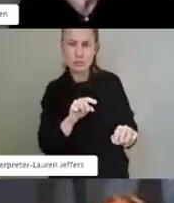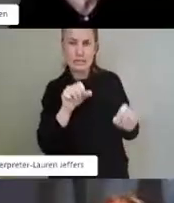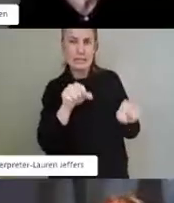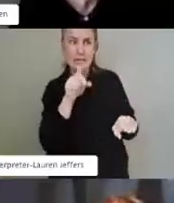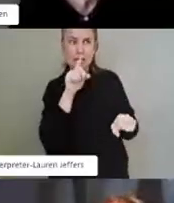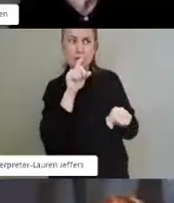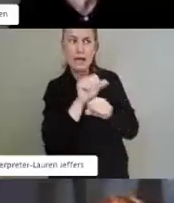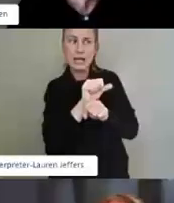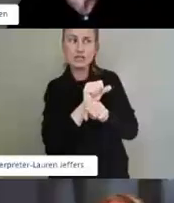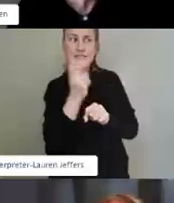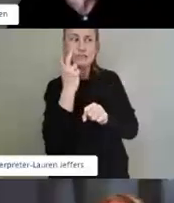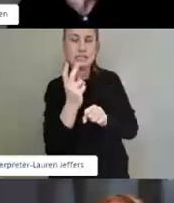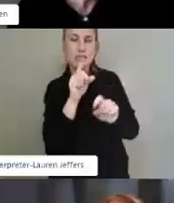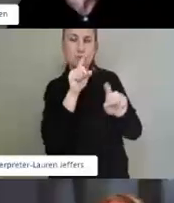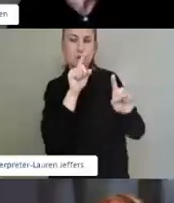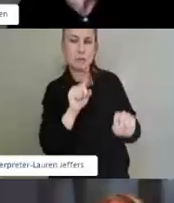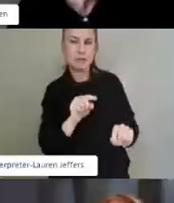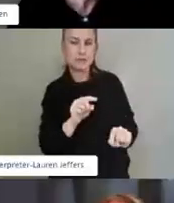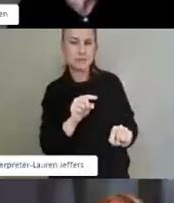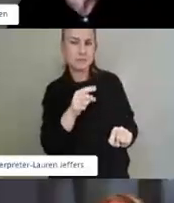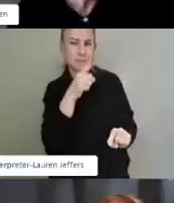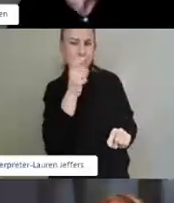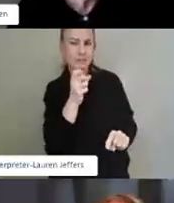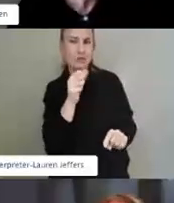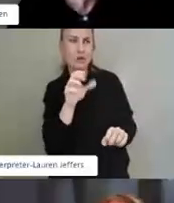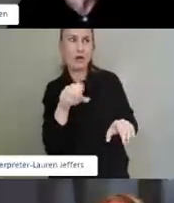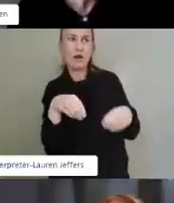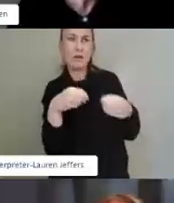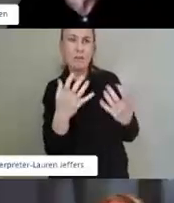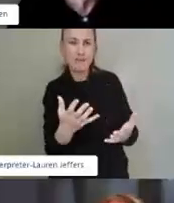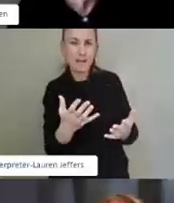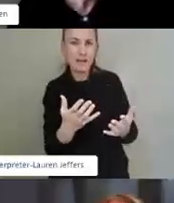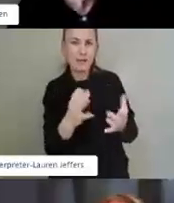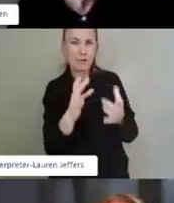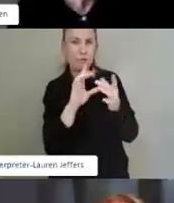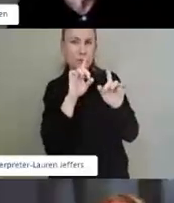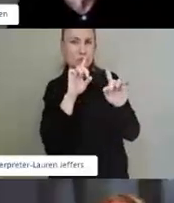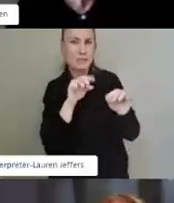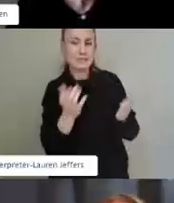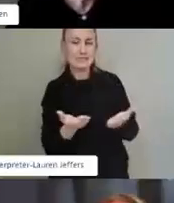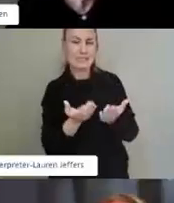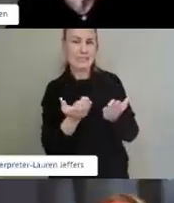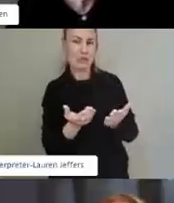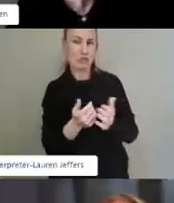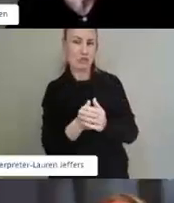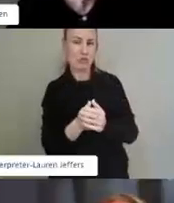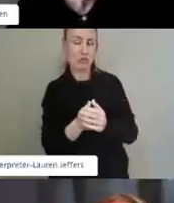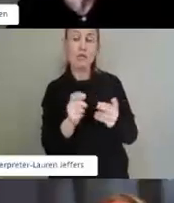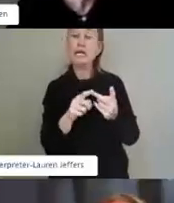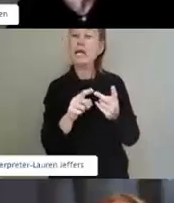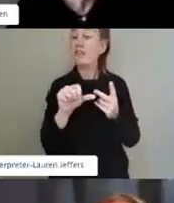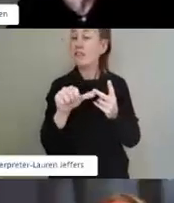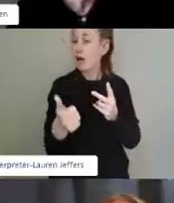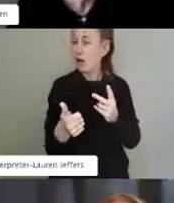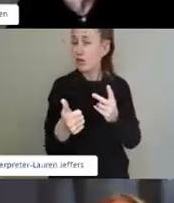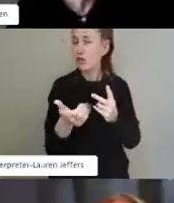those responses, since you're not providing them in the actual public meeting? And then the other thing that I would